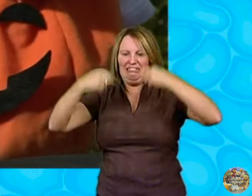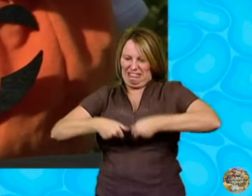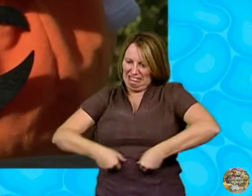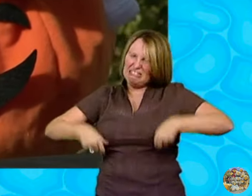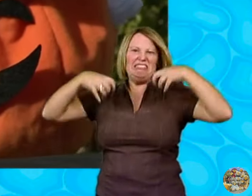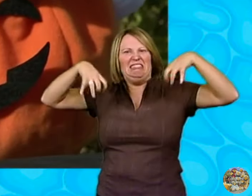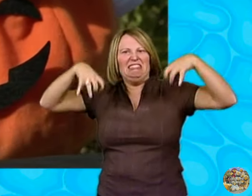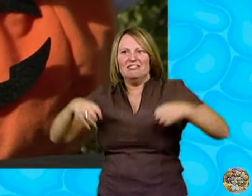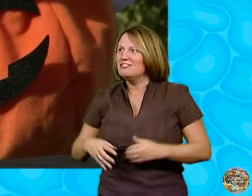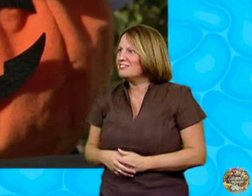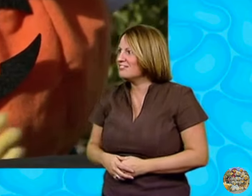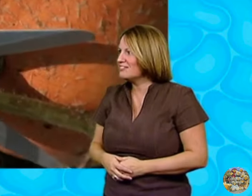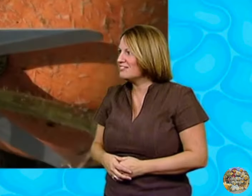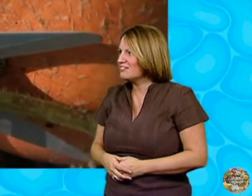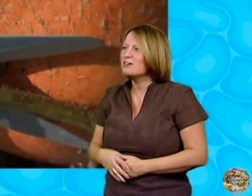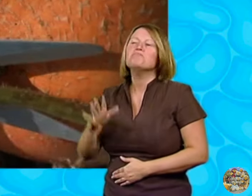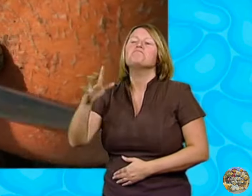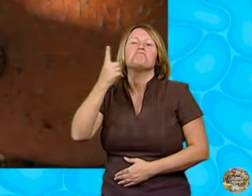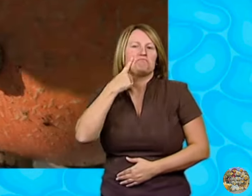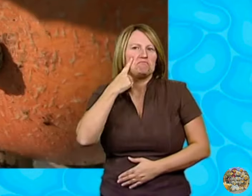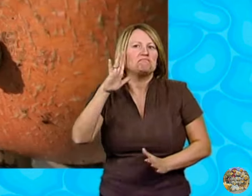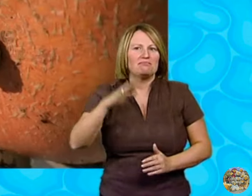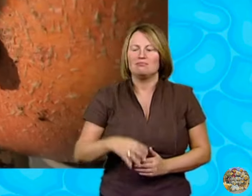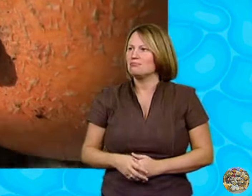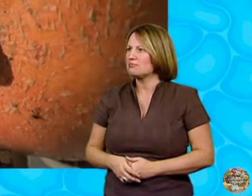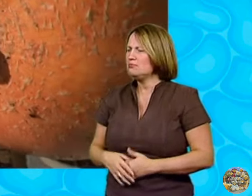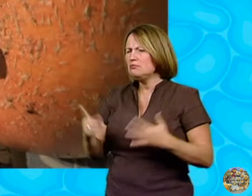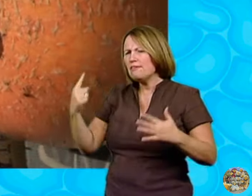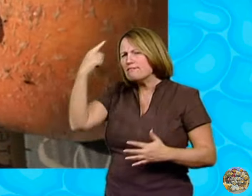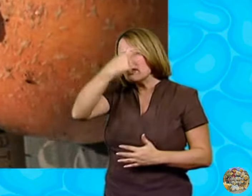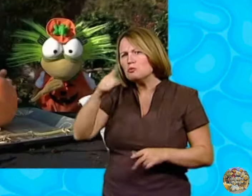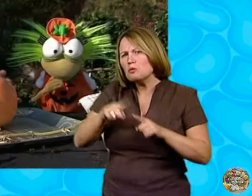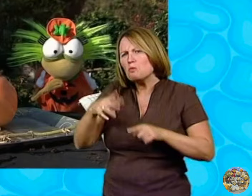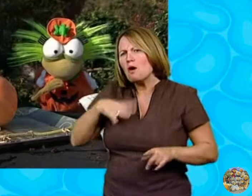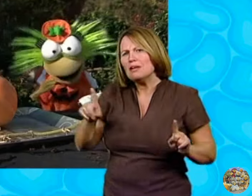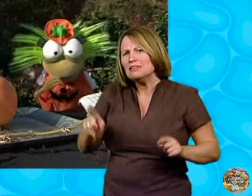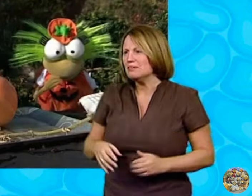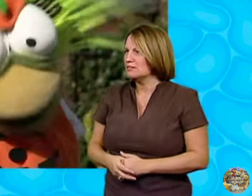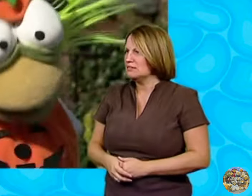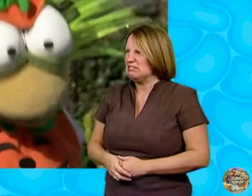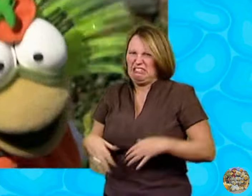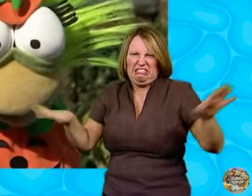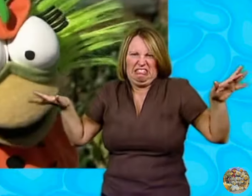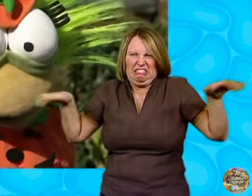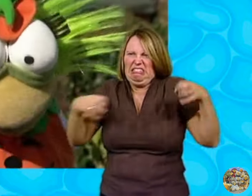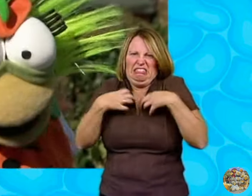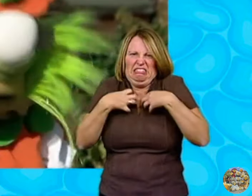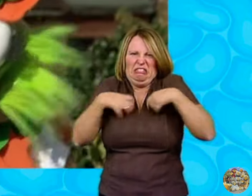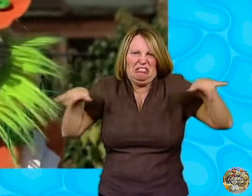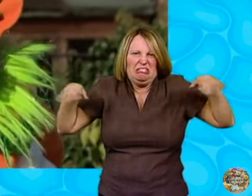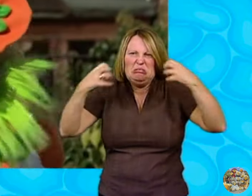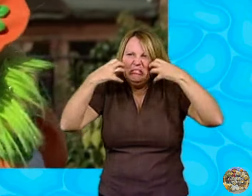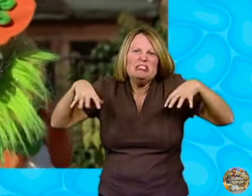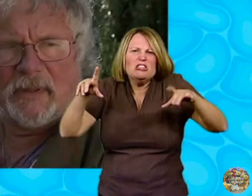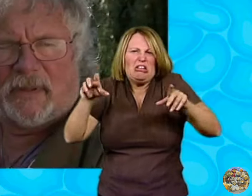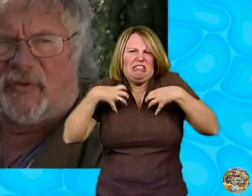on, like me. I'll have a bash, yeah. Okay. What kind of face do you think we should have, Jelly? A scary one.